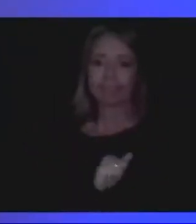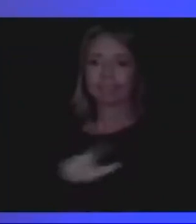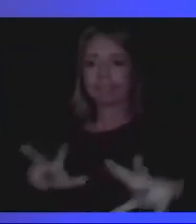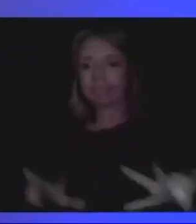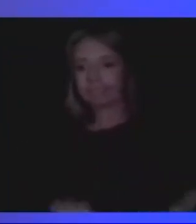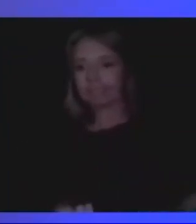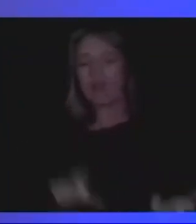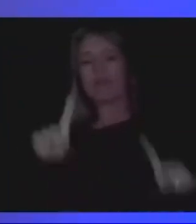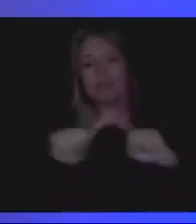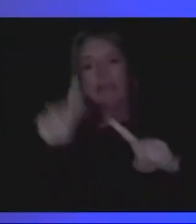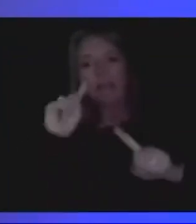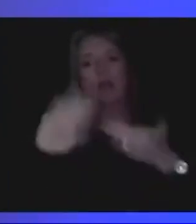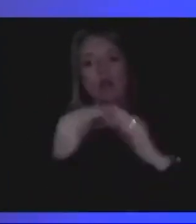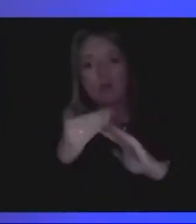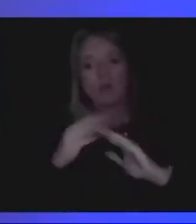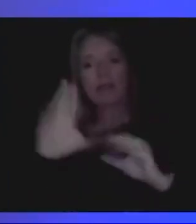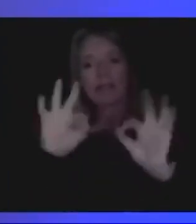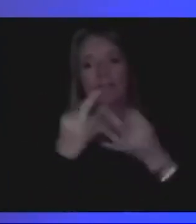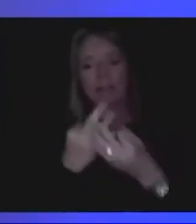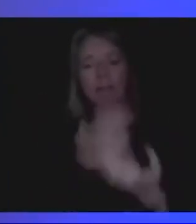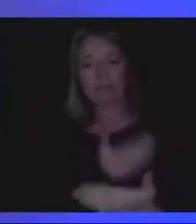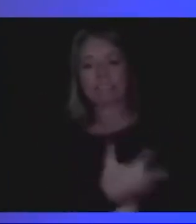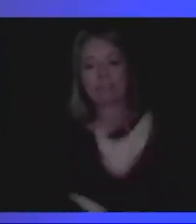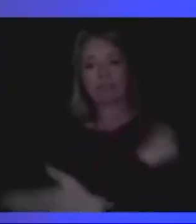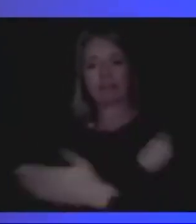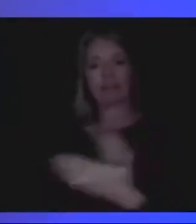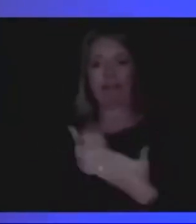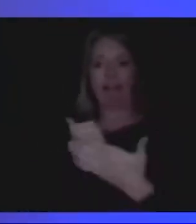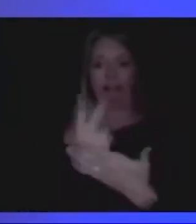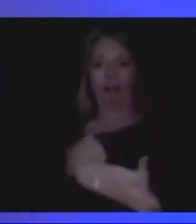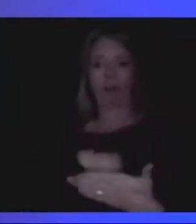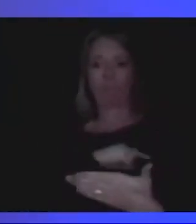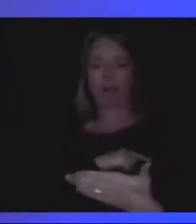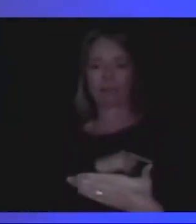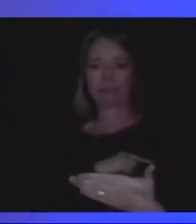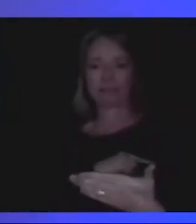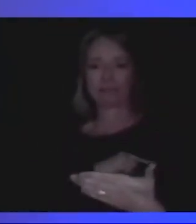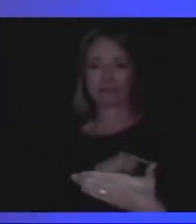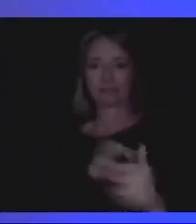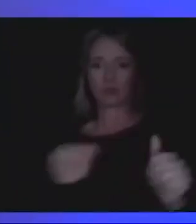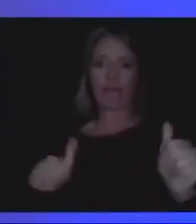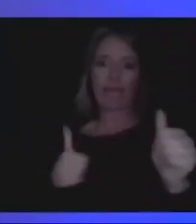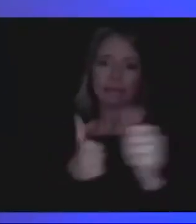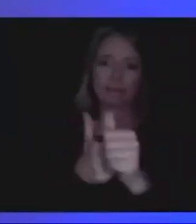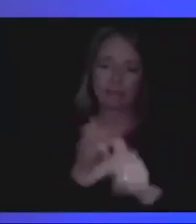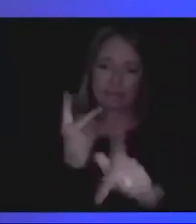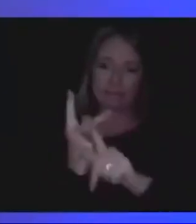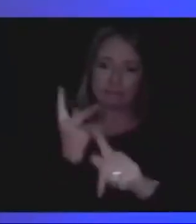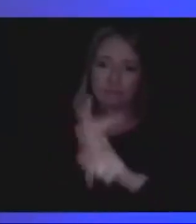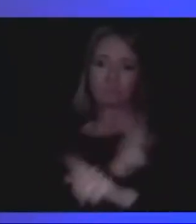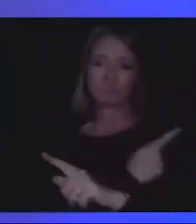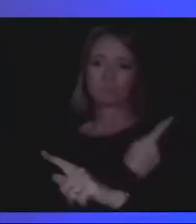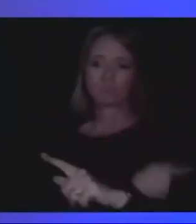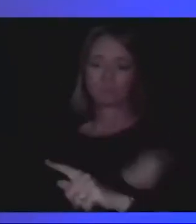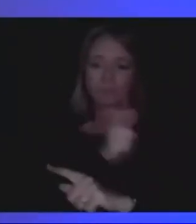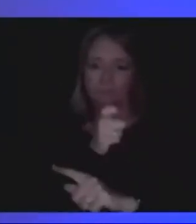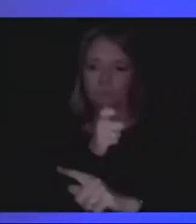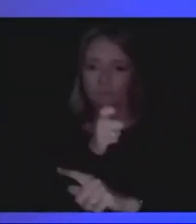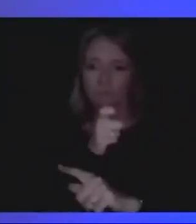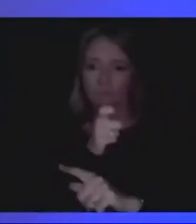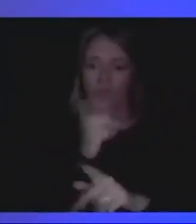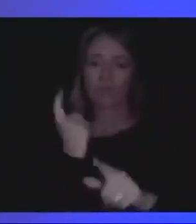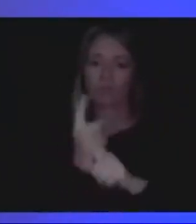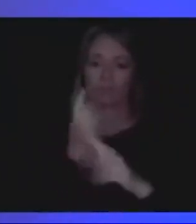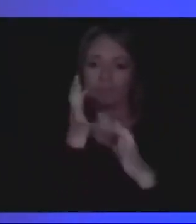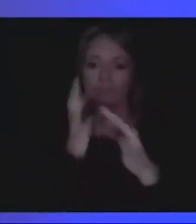get vaccinated to help us allow us to catch up and to take care of patients who are making the right decisions, who may have a